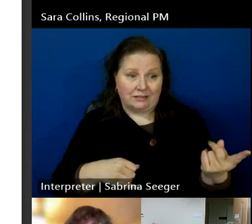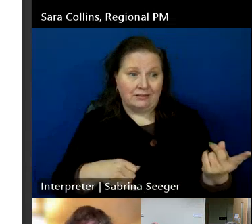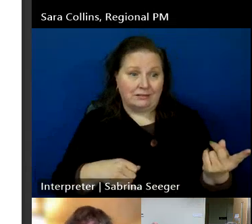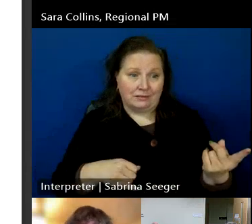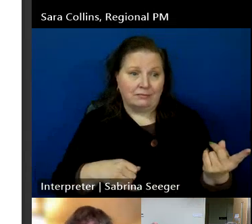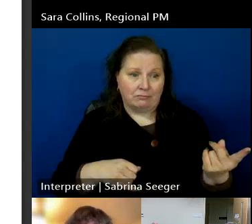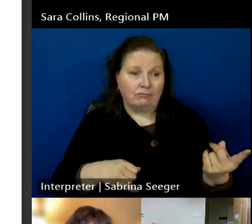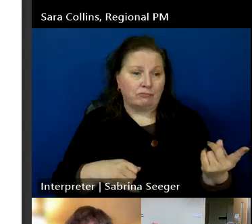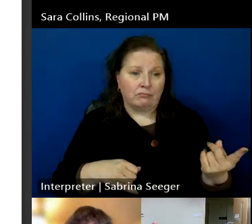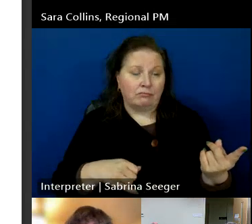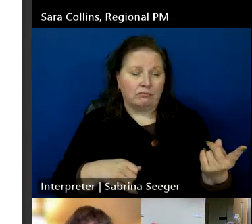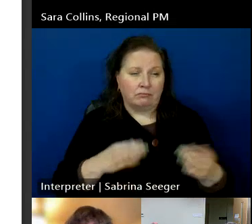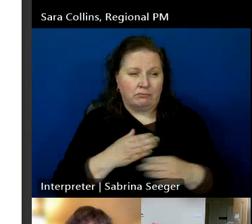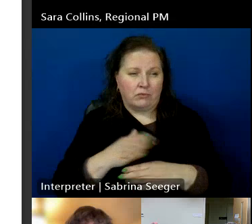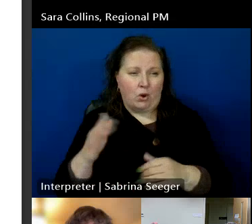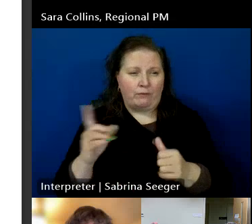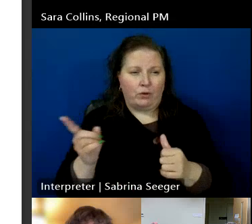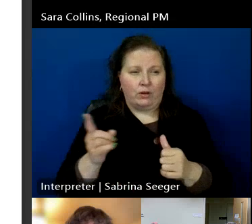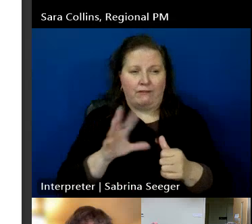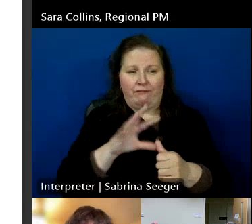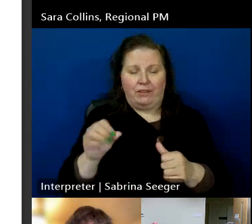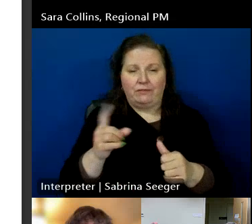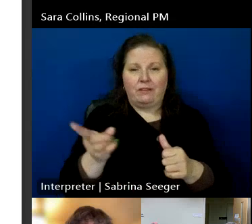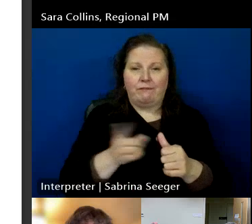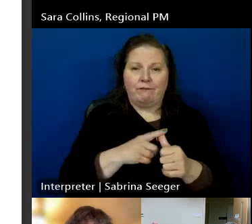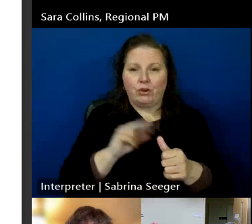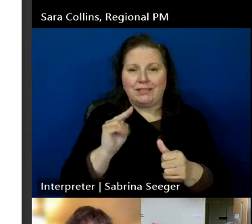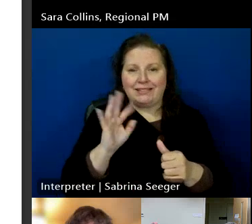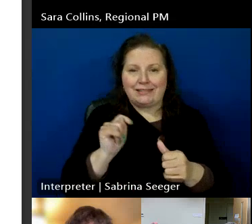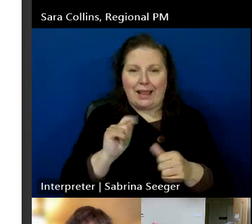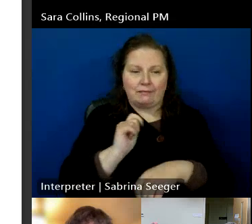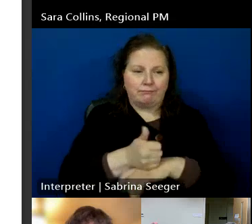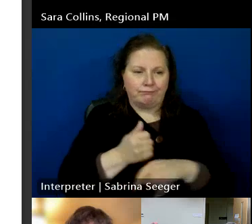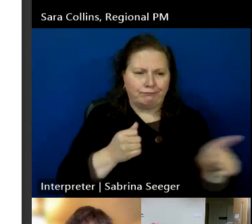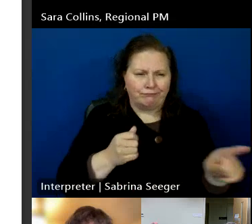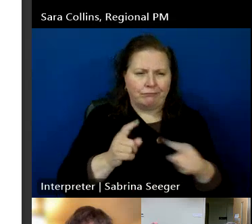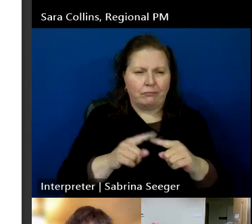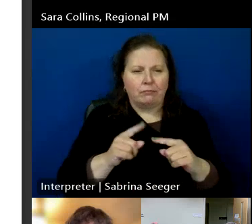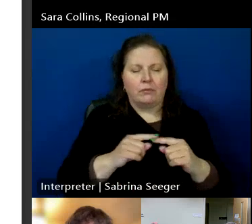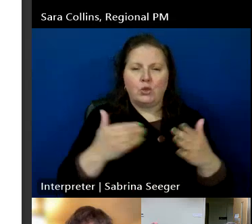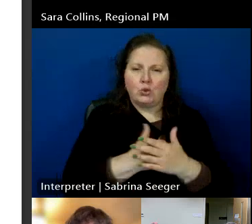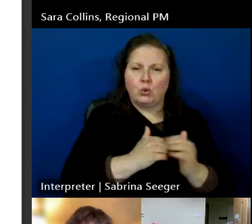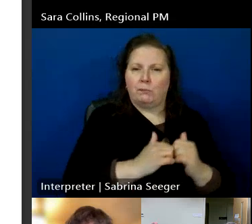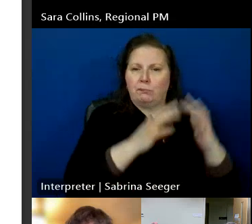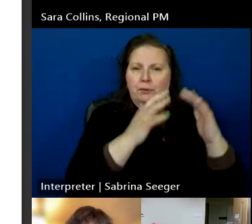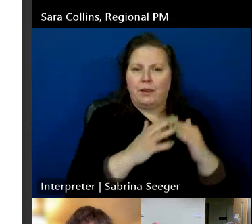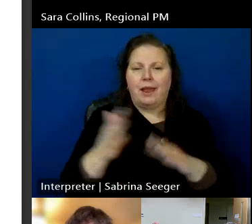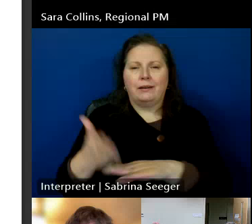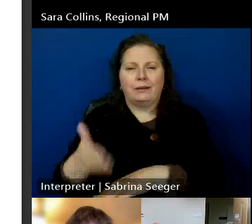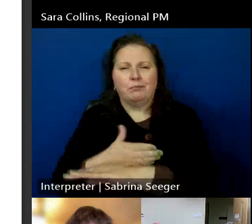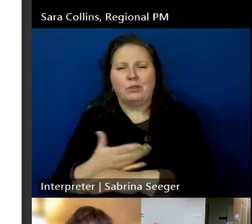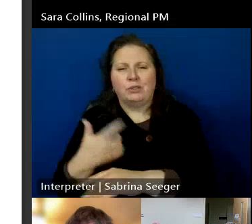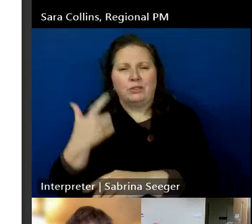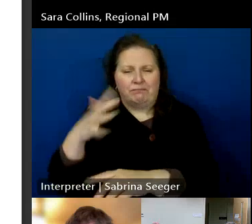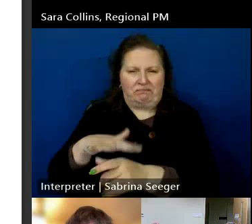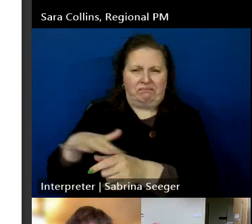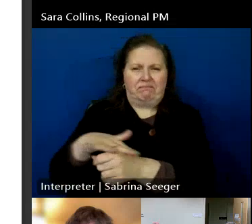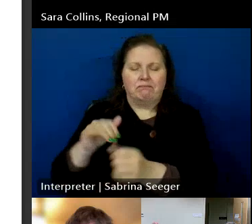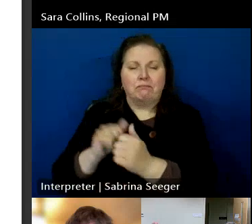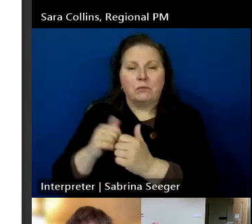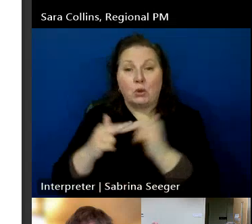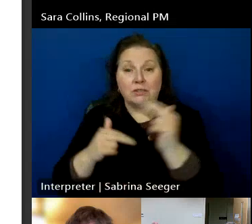over 50 FirstNet sites have been deployed, some new construction and others kind of upgrades to existing facilities,